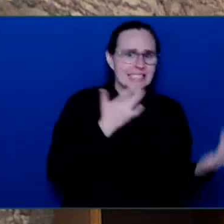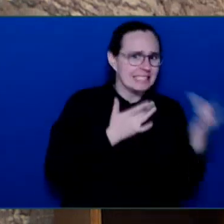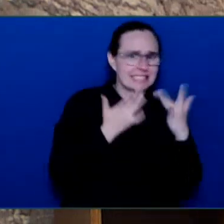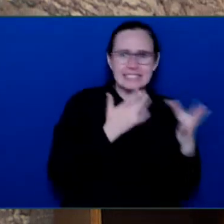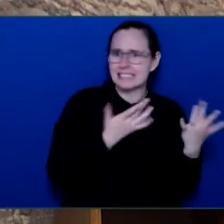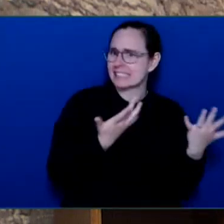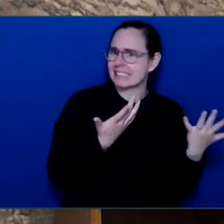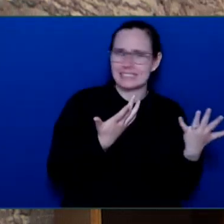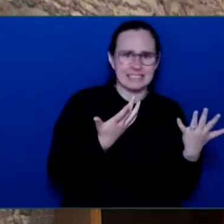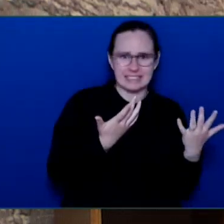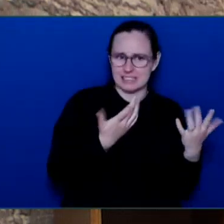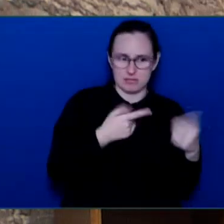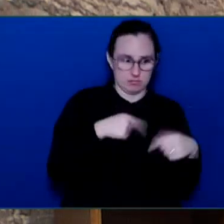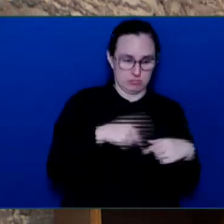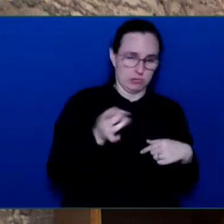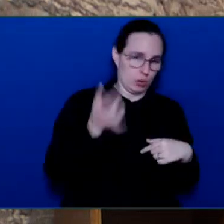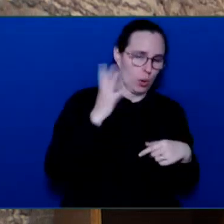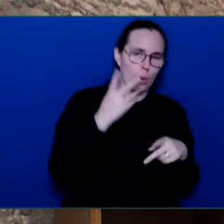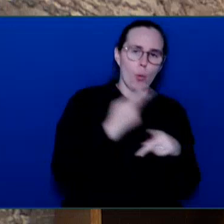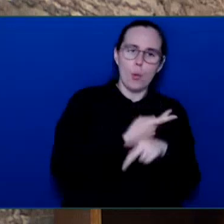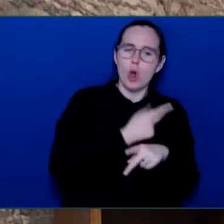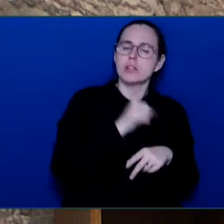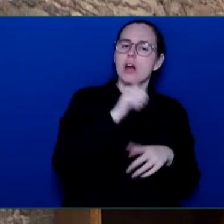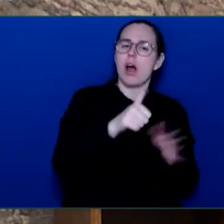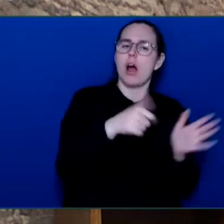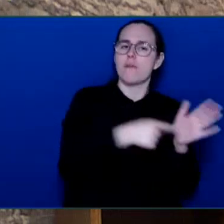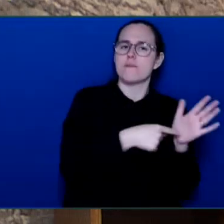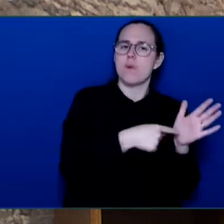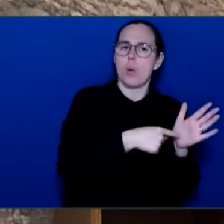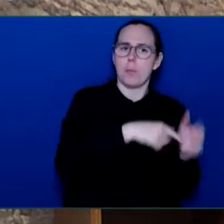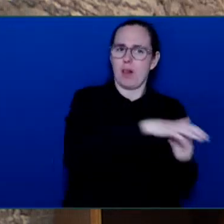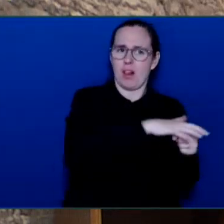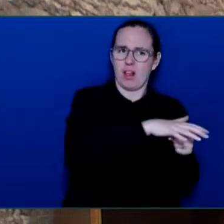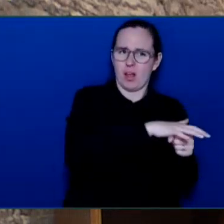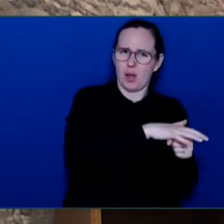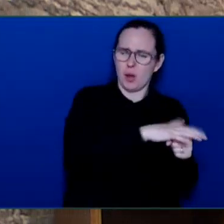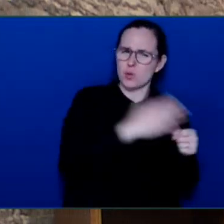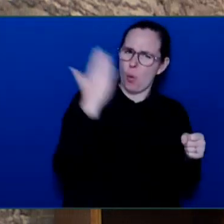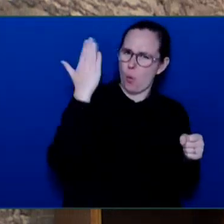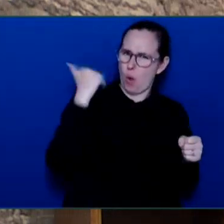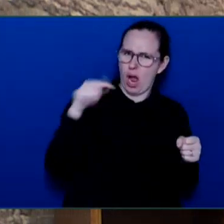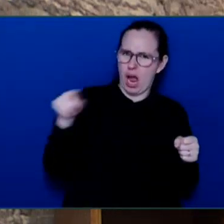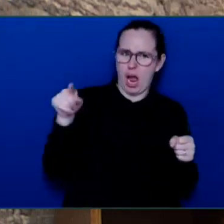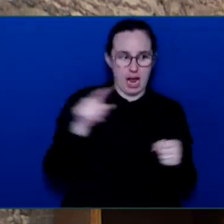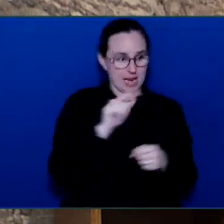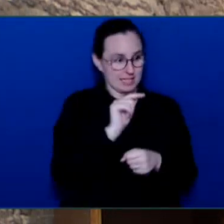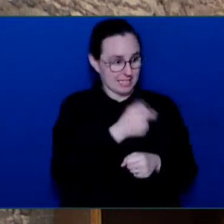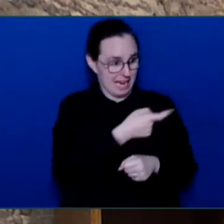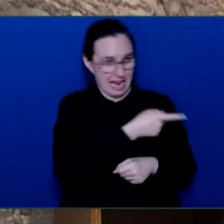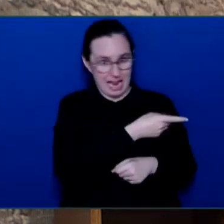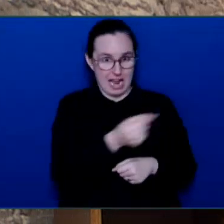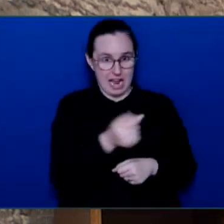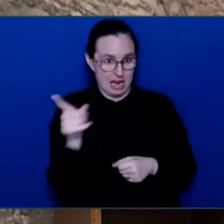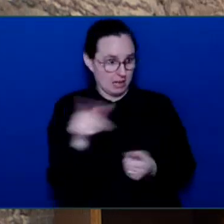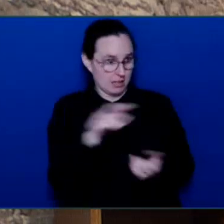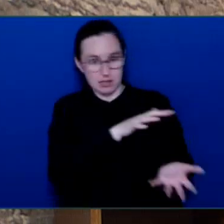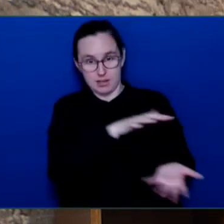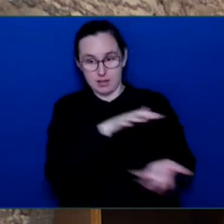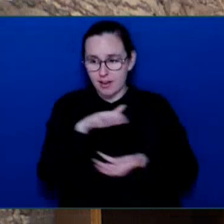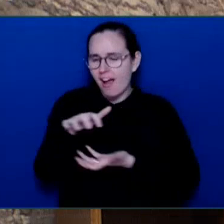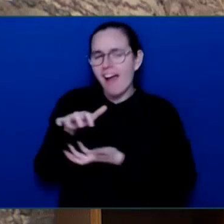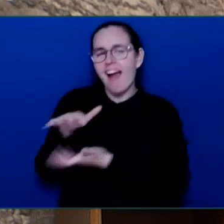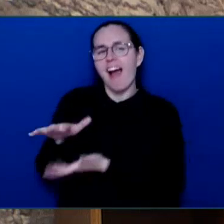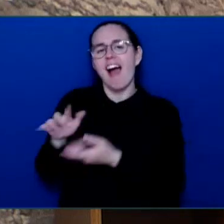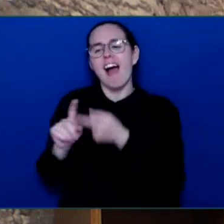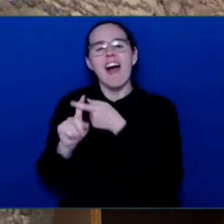Premier funneling taxpayer funds to his political cronies and splurging $700 a second on ads